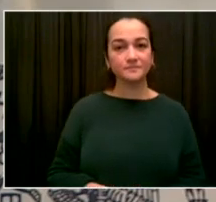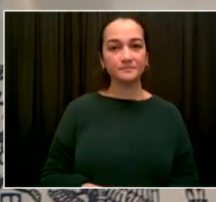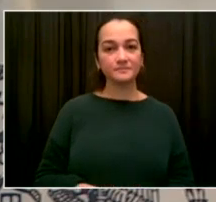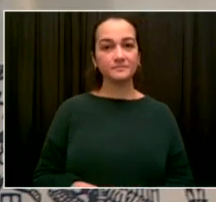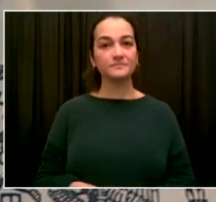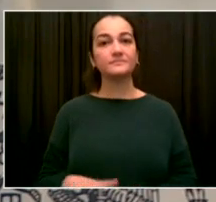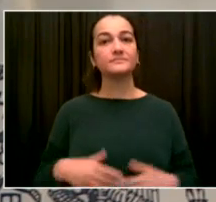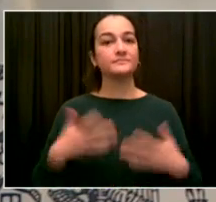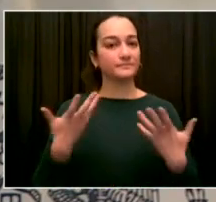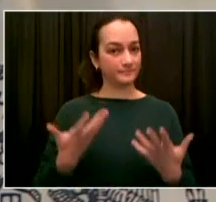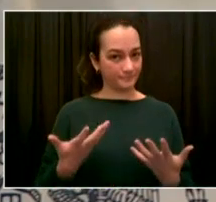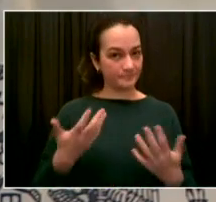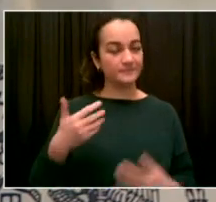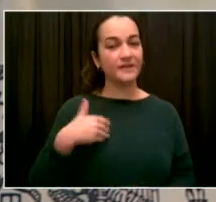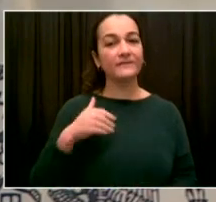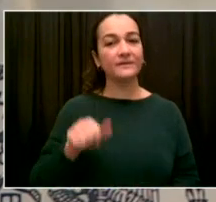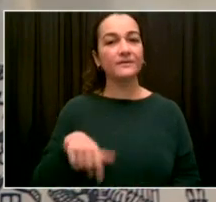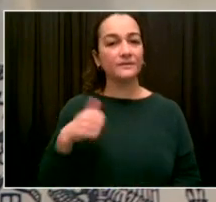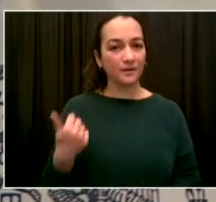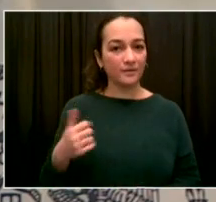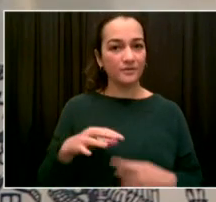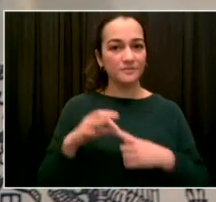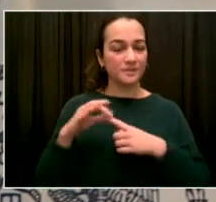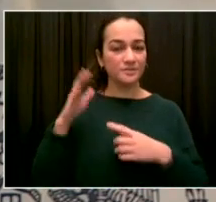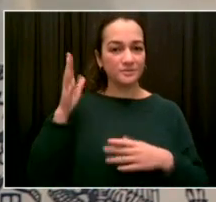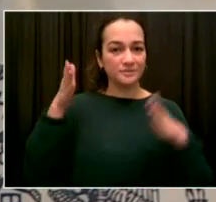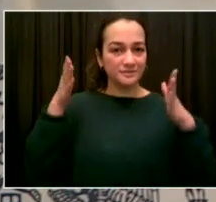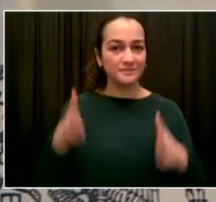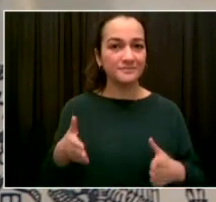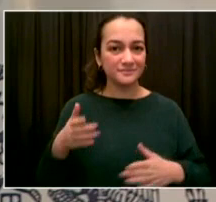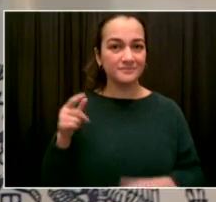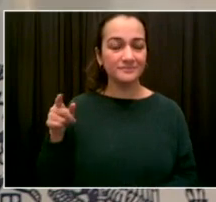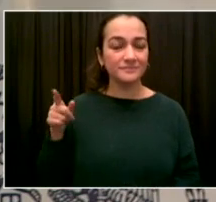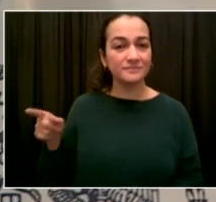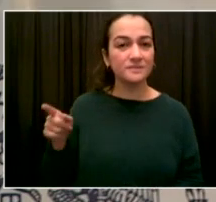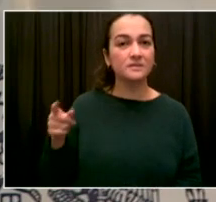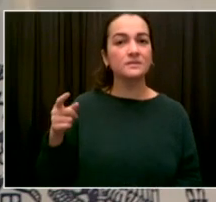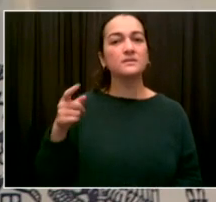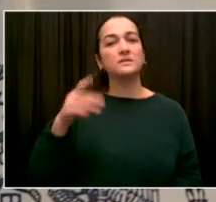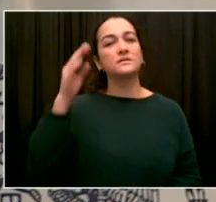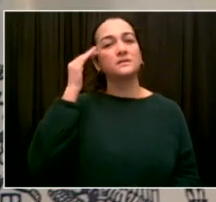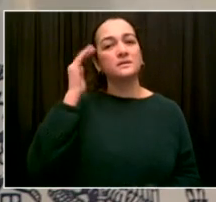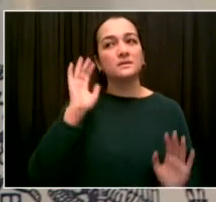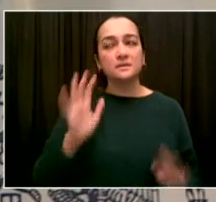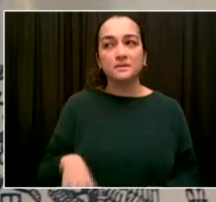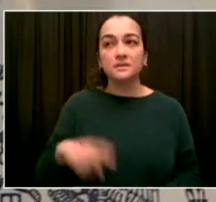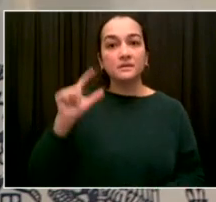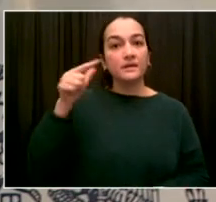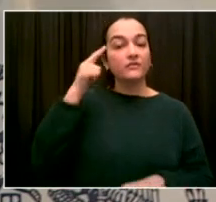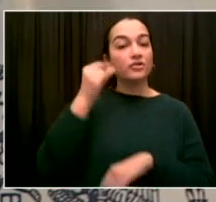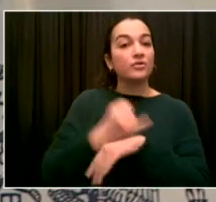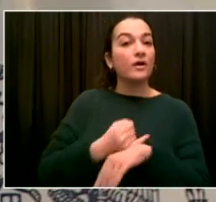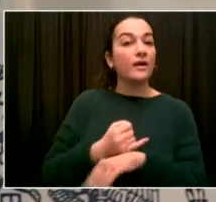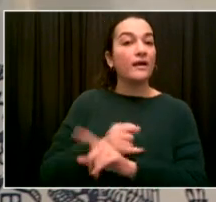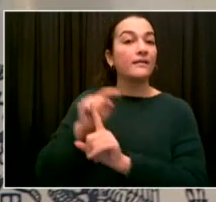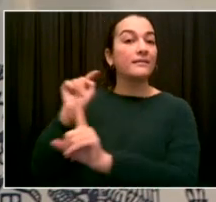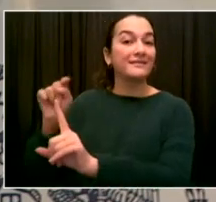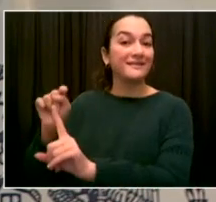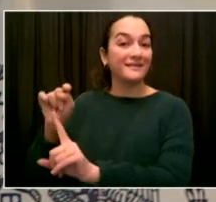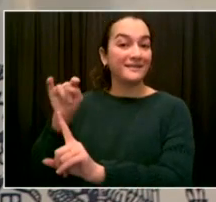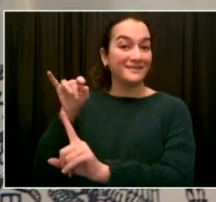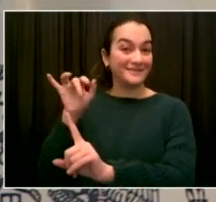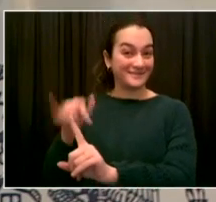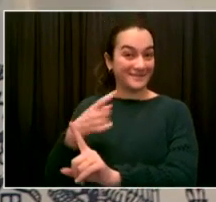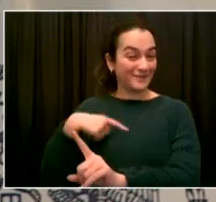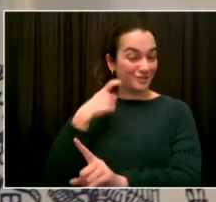amazing whether you talk about Governor's Island. Well, he made that happen. He made that part of New York City's future. Talk